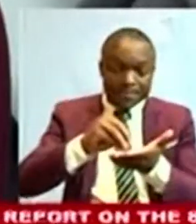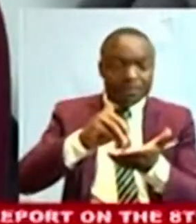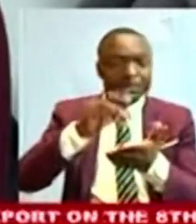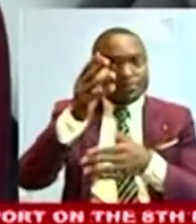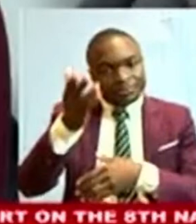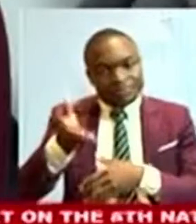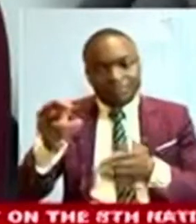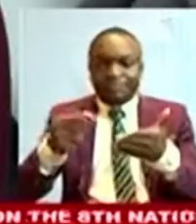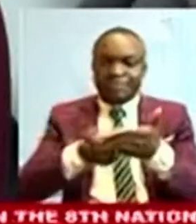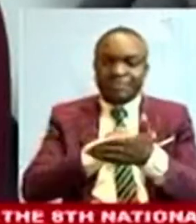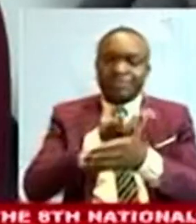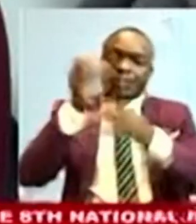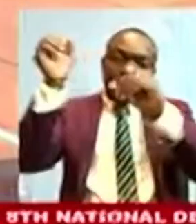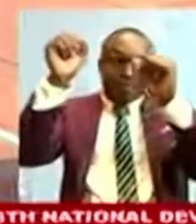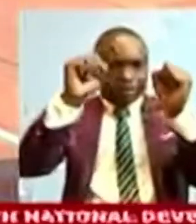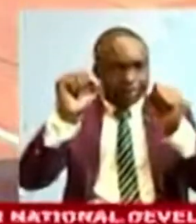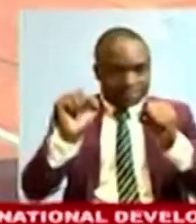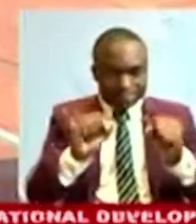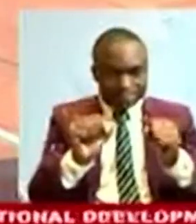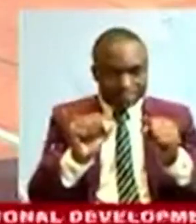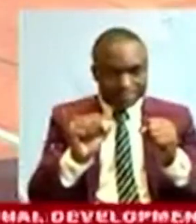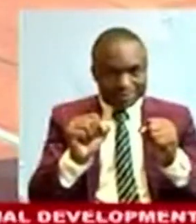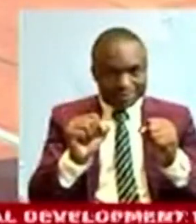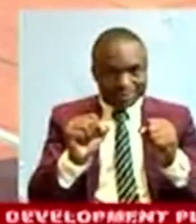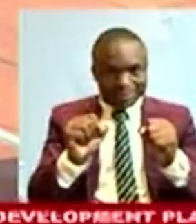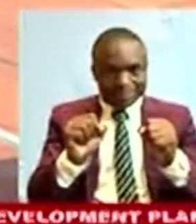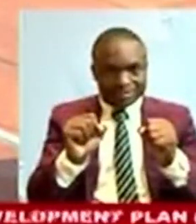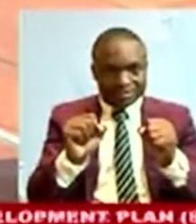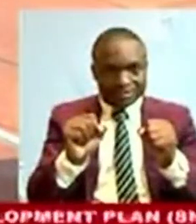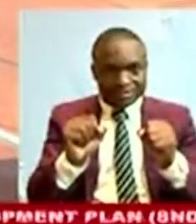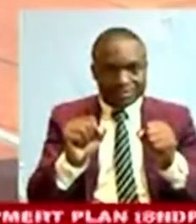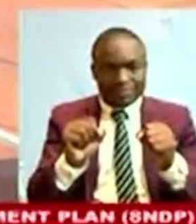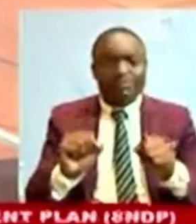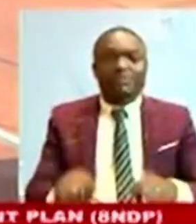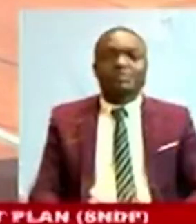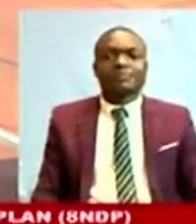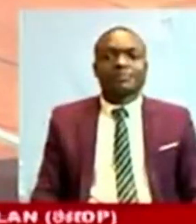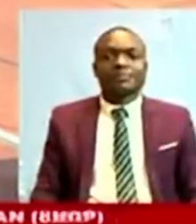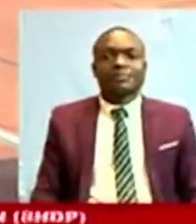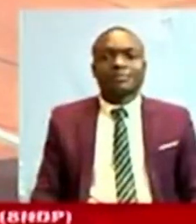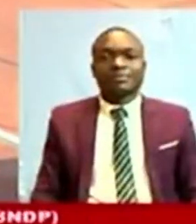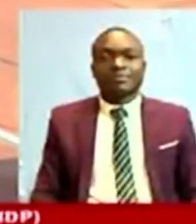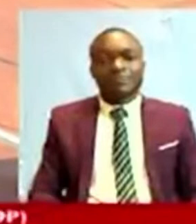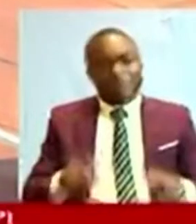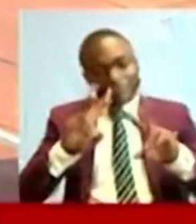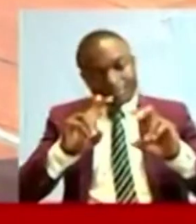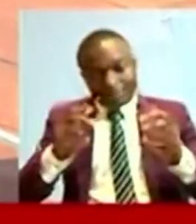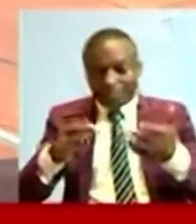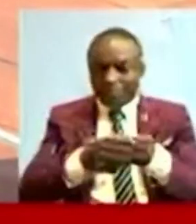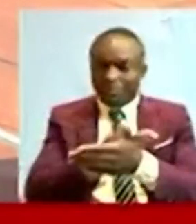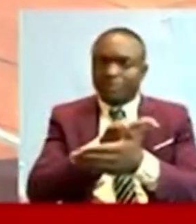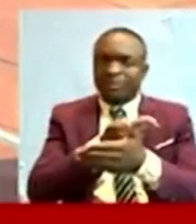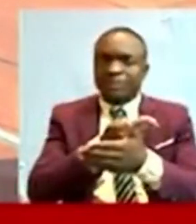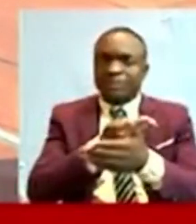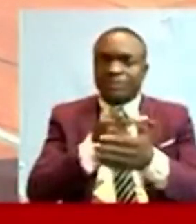new structures to accommodate the earmarked new equipment, how long will that